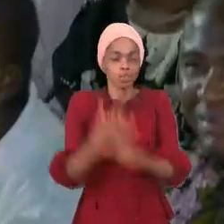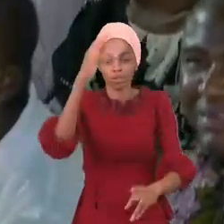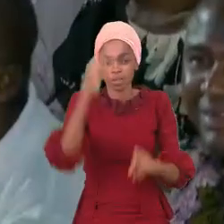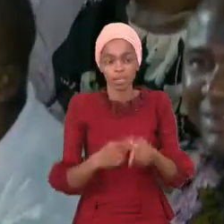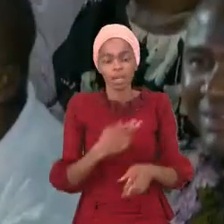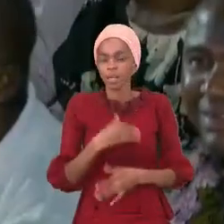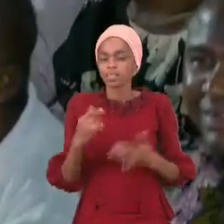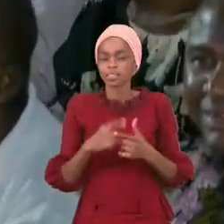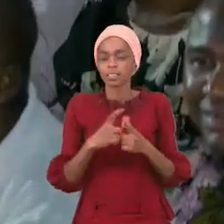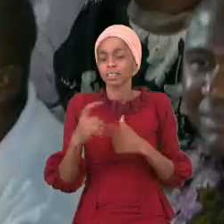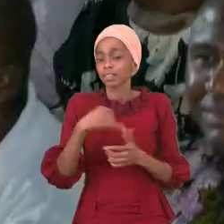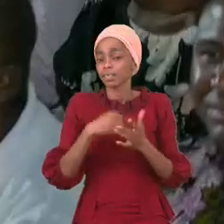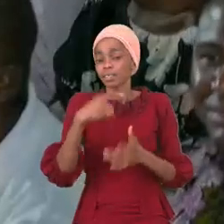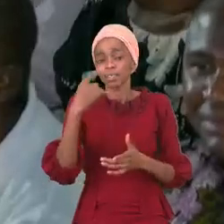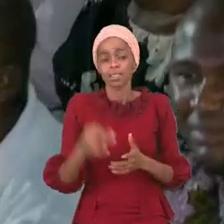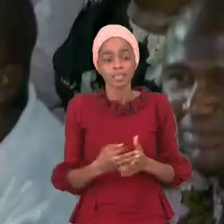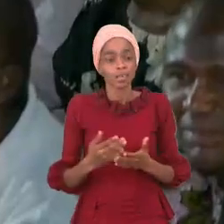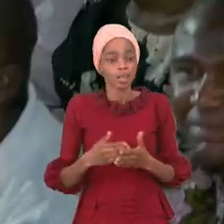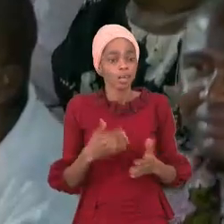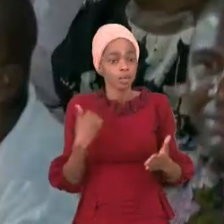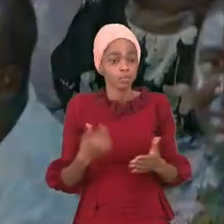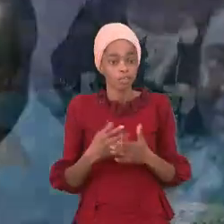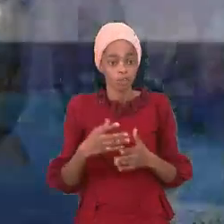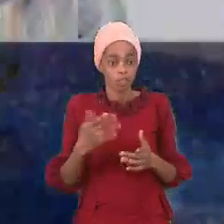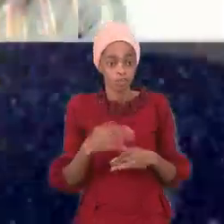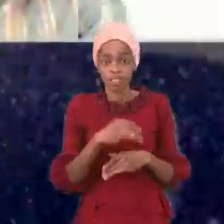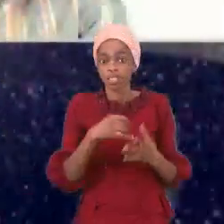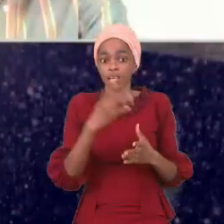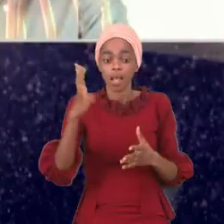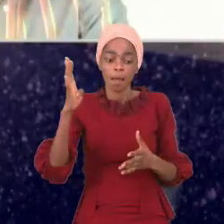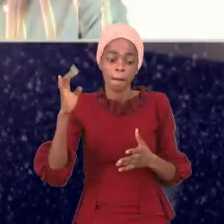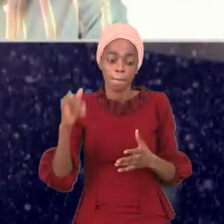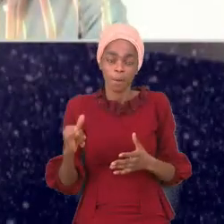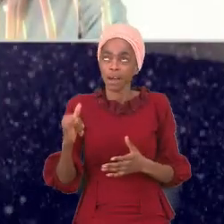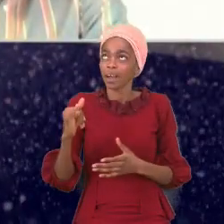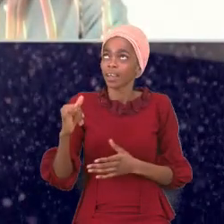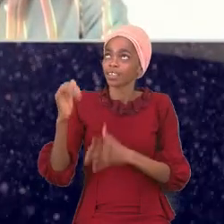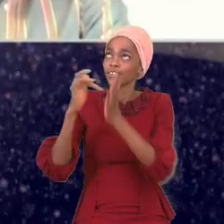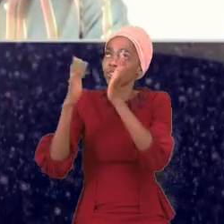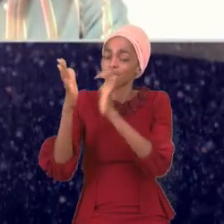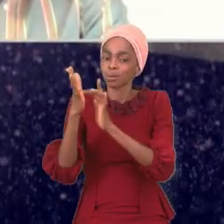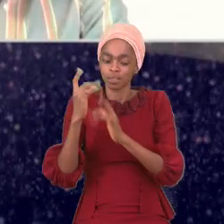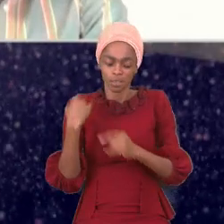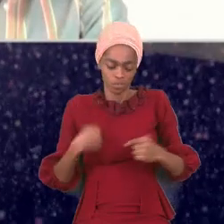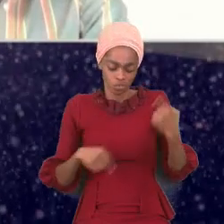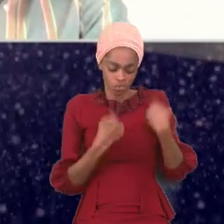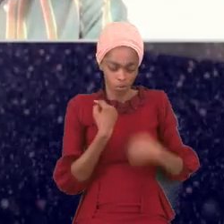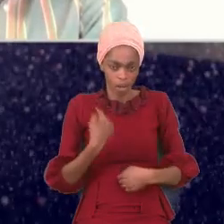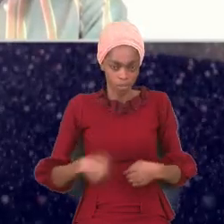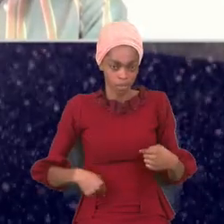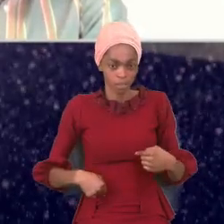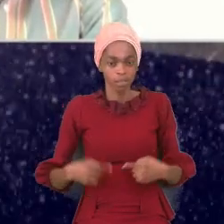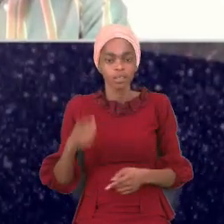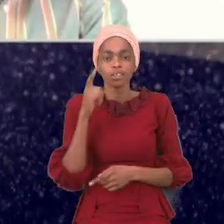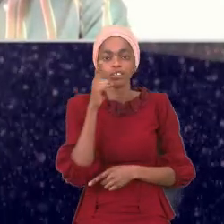then it says, before he finishes the sentence, it says, by whose stripes